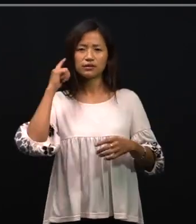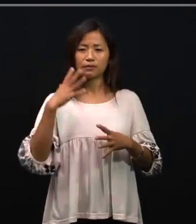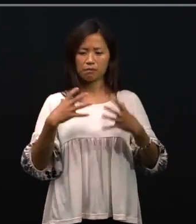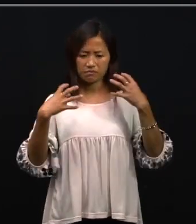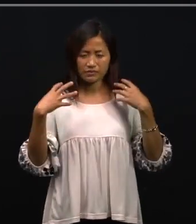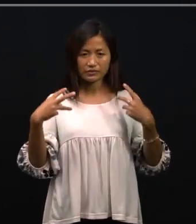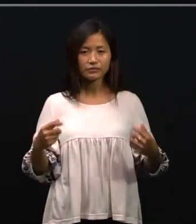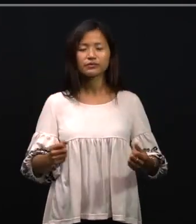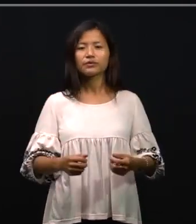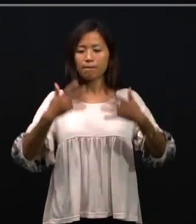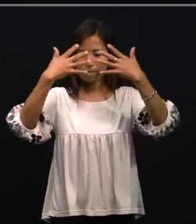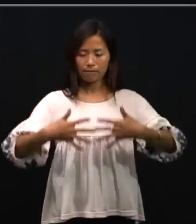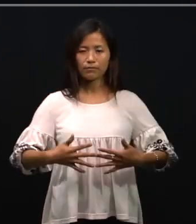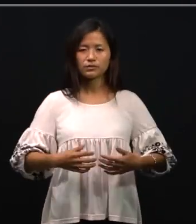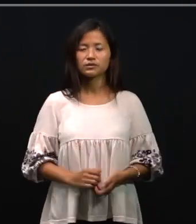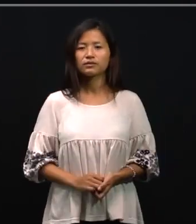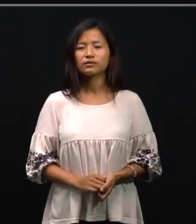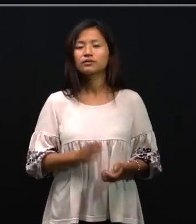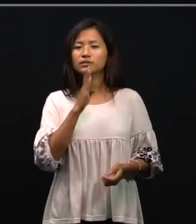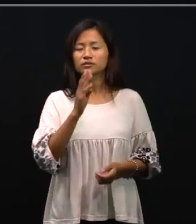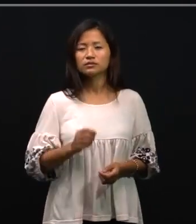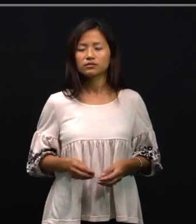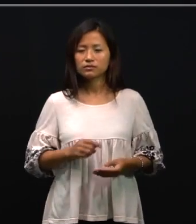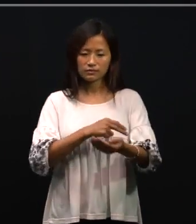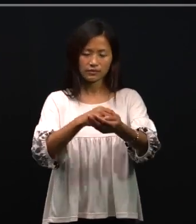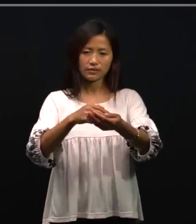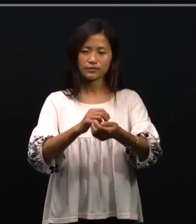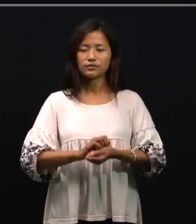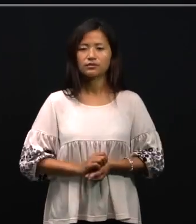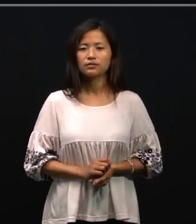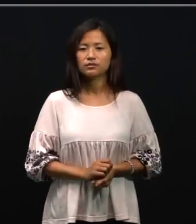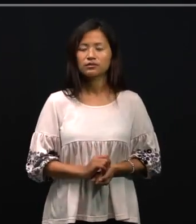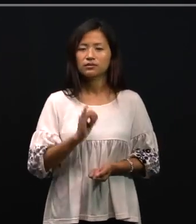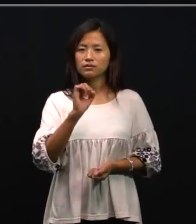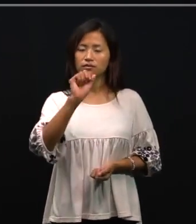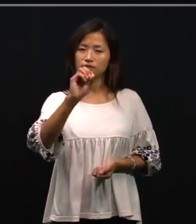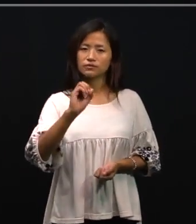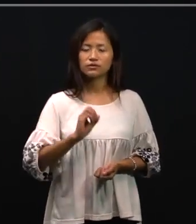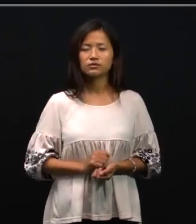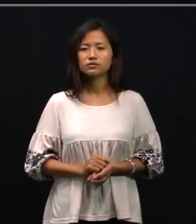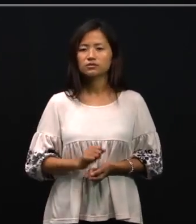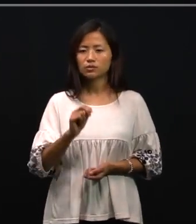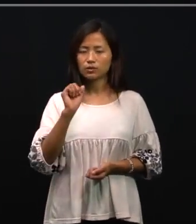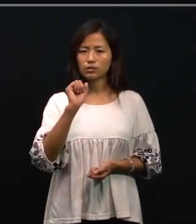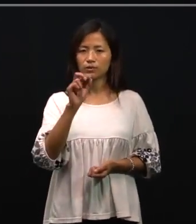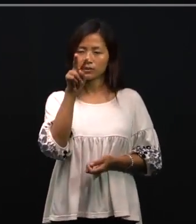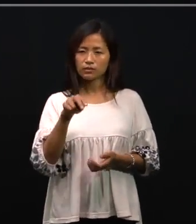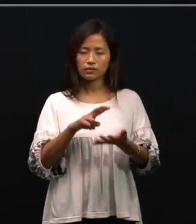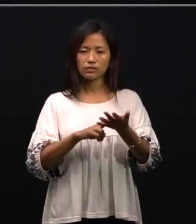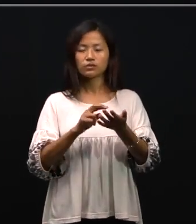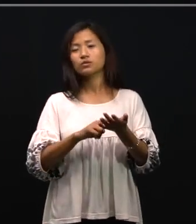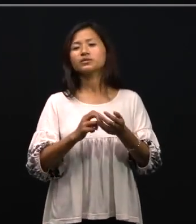So because of that, we can start naming. So identification is a prerequisite for nomenclature.